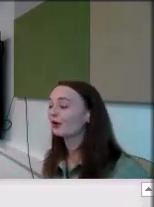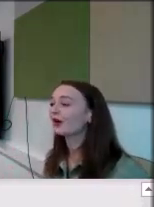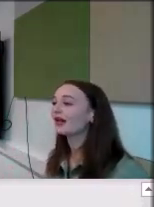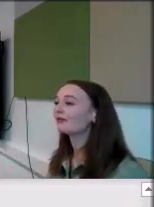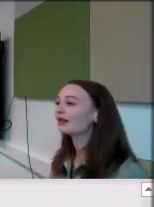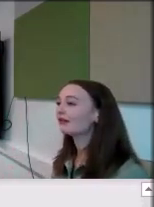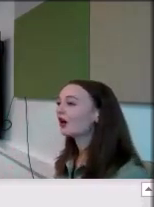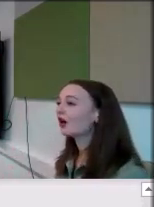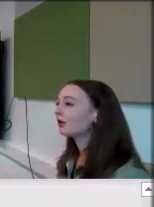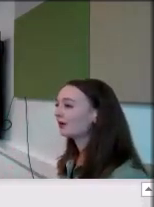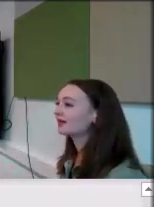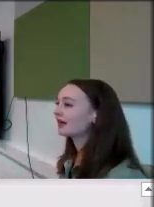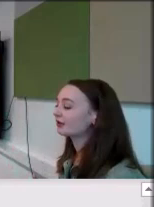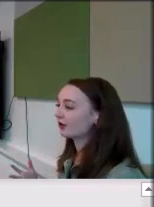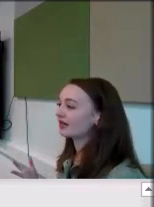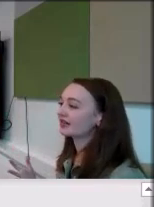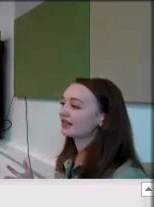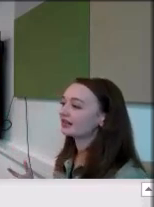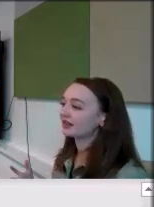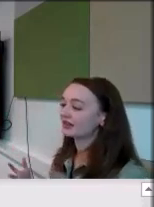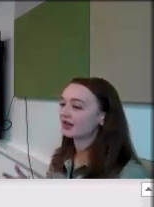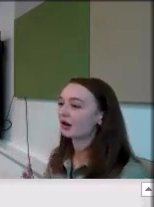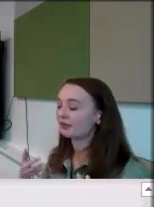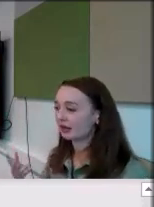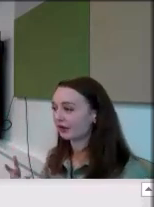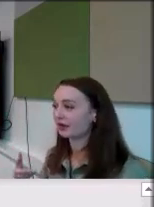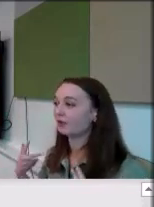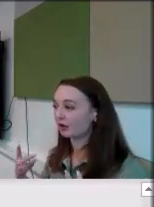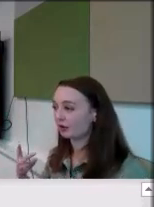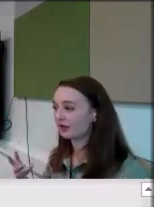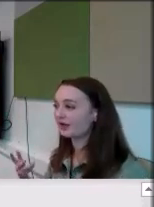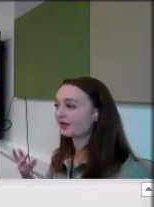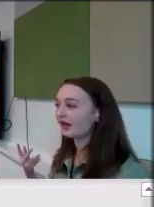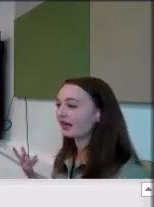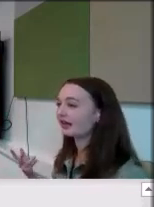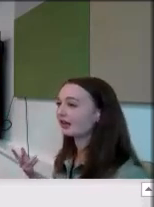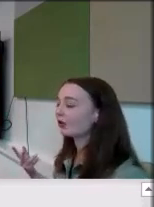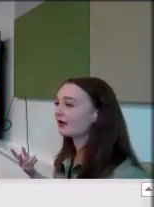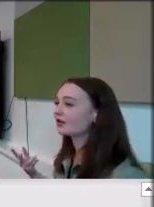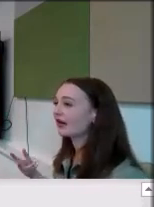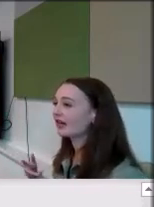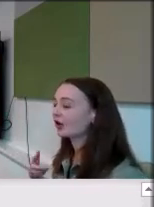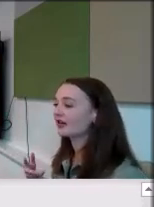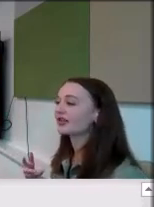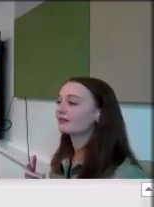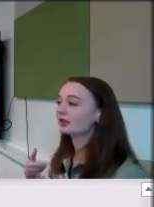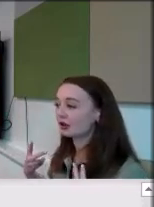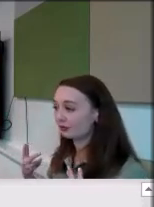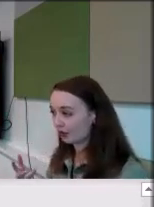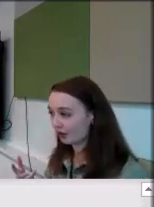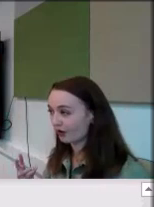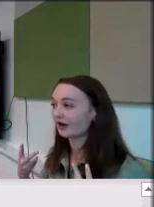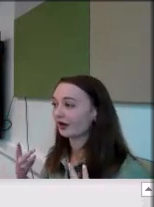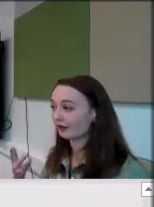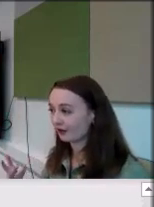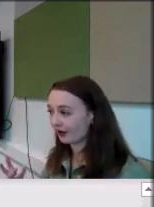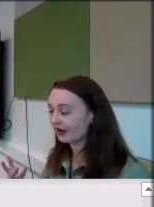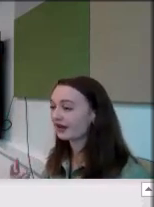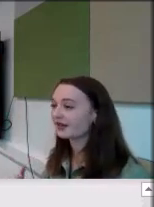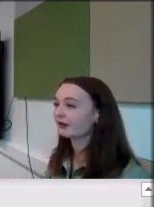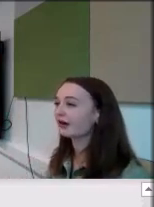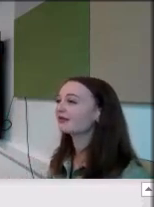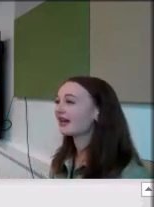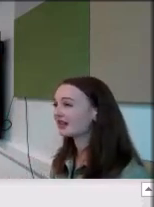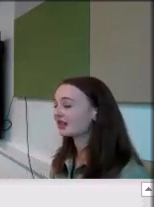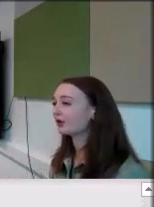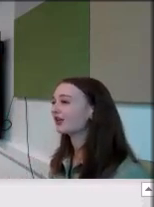same, but if there are public sector organisations that are bigger and are more prominent, I always try and encourage them to do more and go